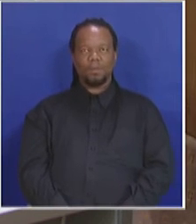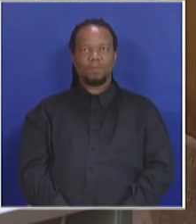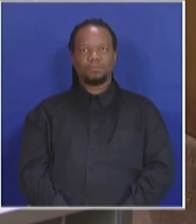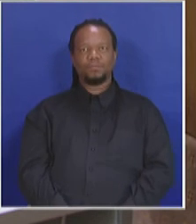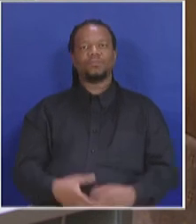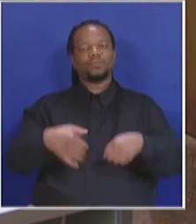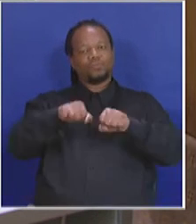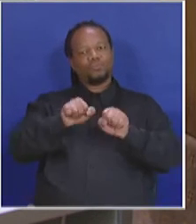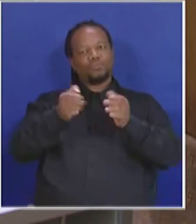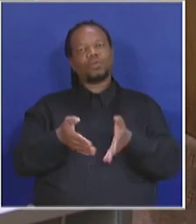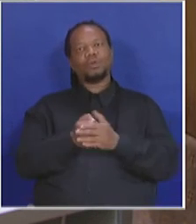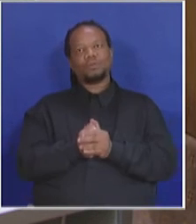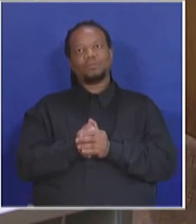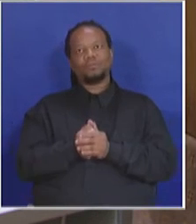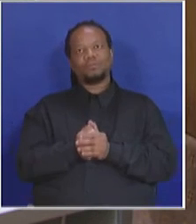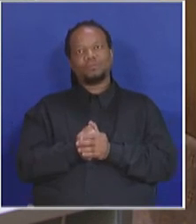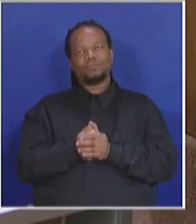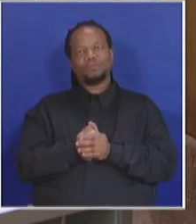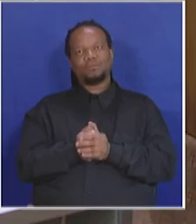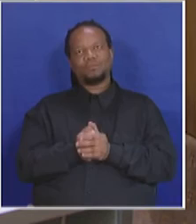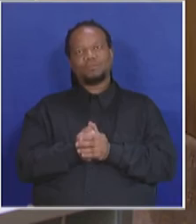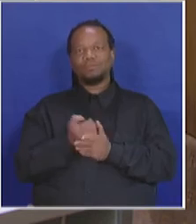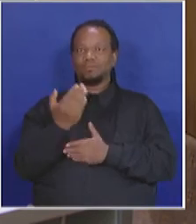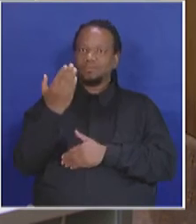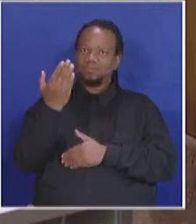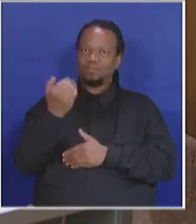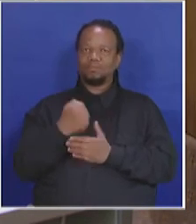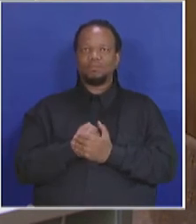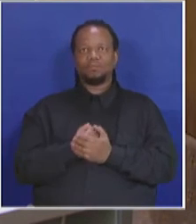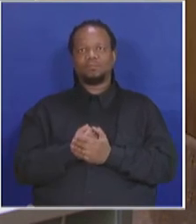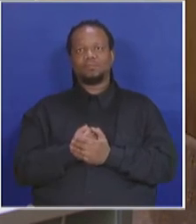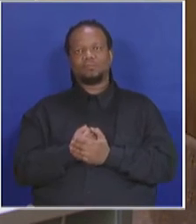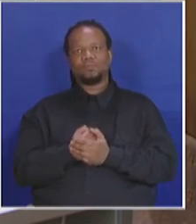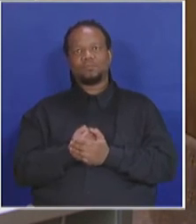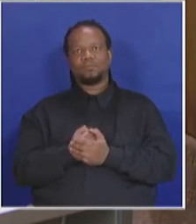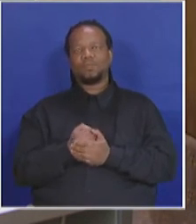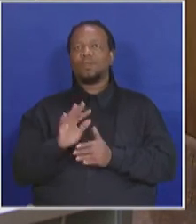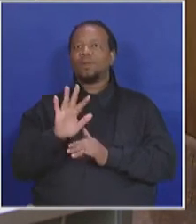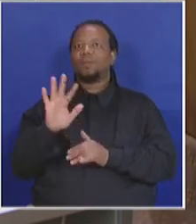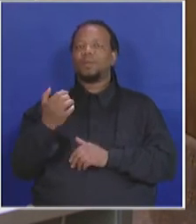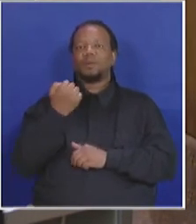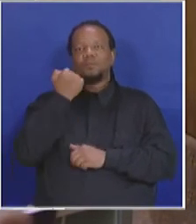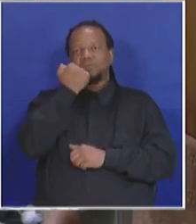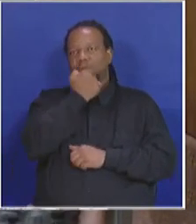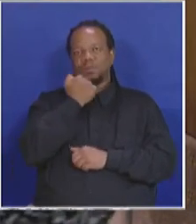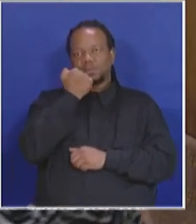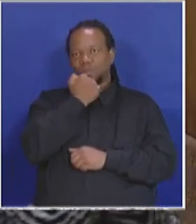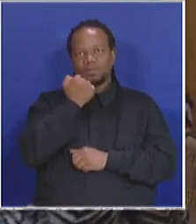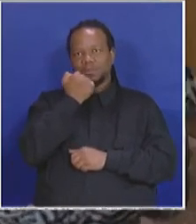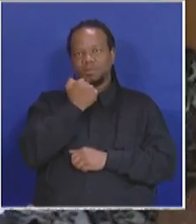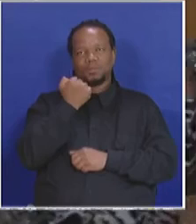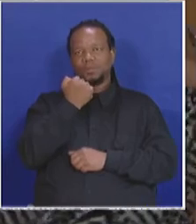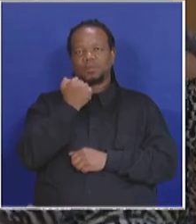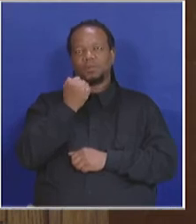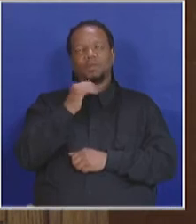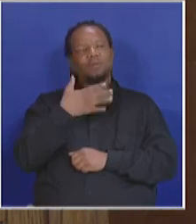Honorable Chair, sorry. Honorable Esak. I apologize profusely, Honorable Chair, but please, with your